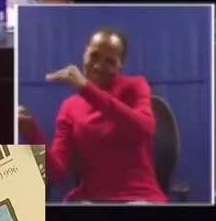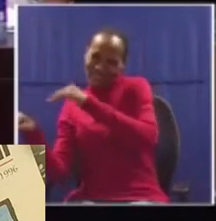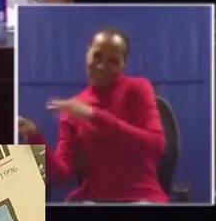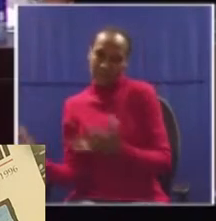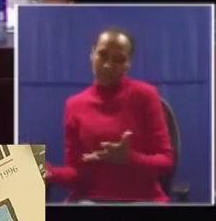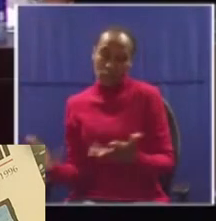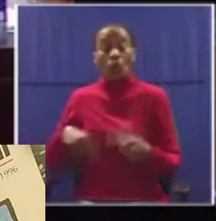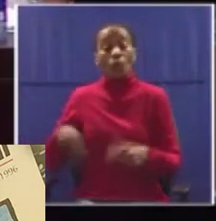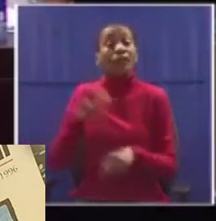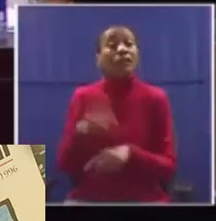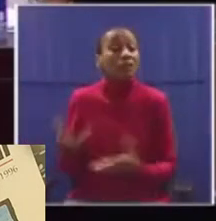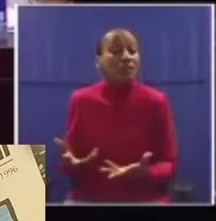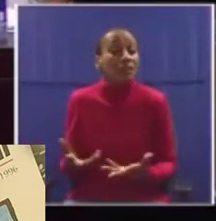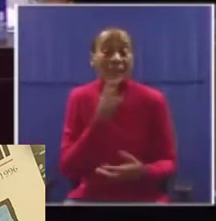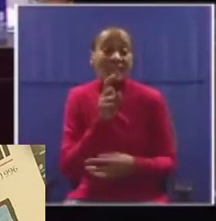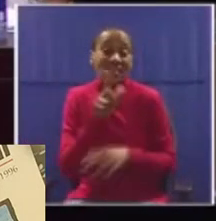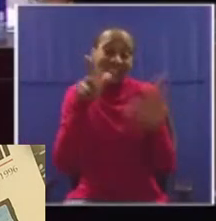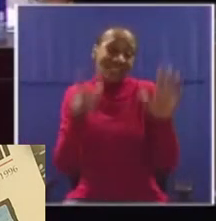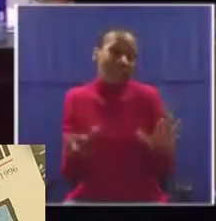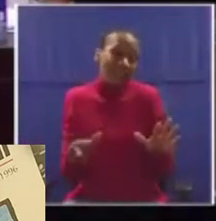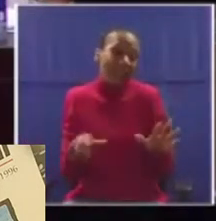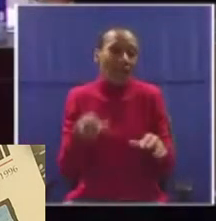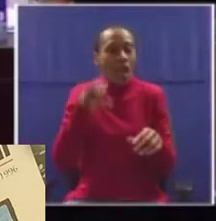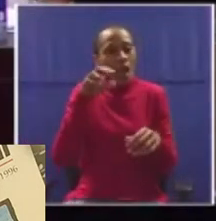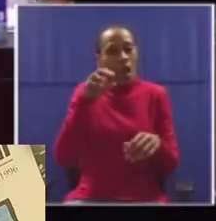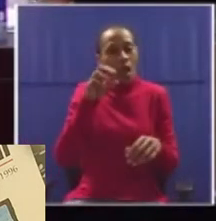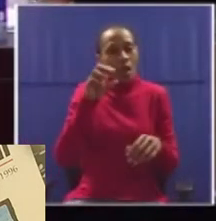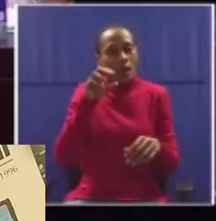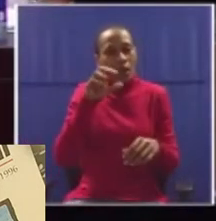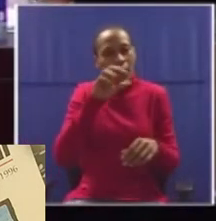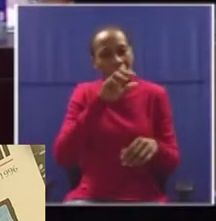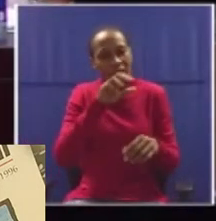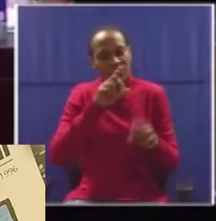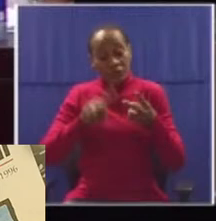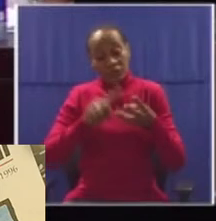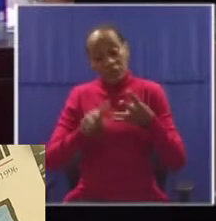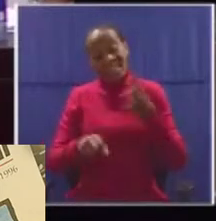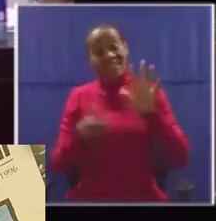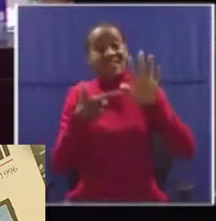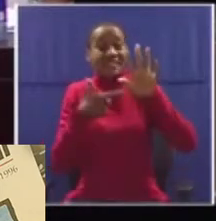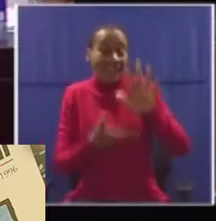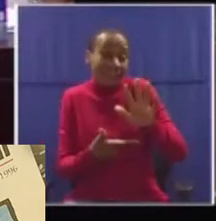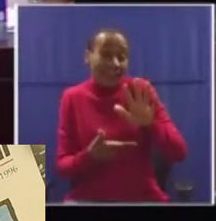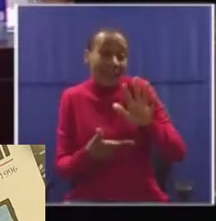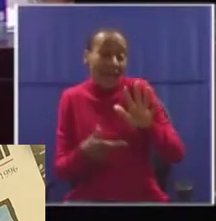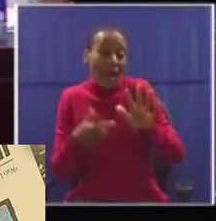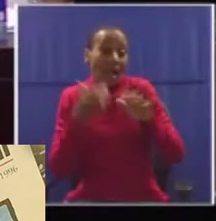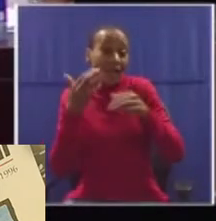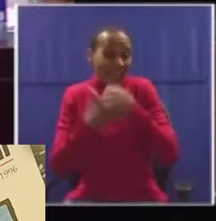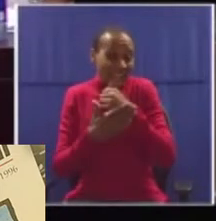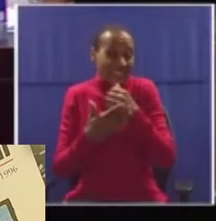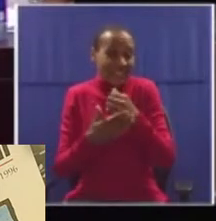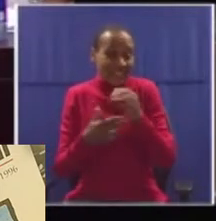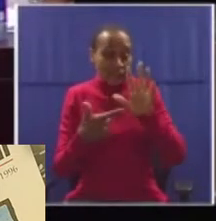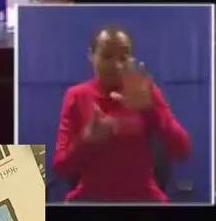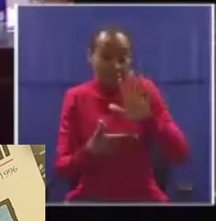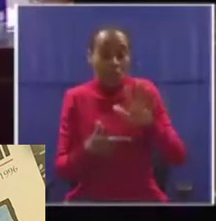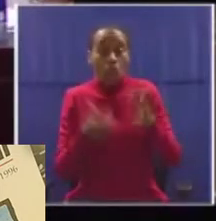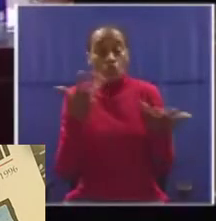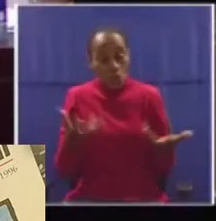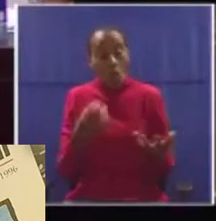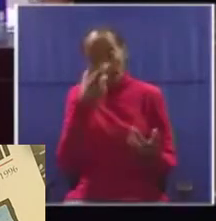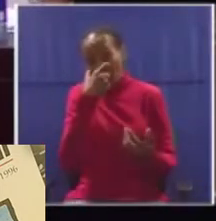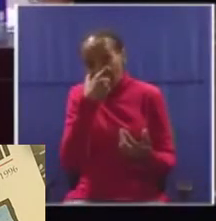Group of Seven the G7 Canada France Germany Italy Japan United Kingdom and United States president